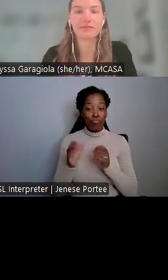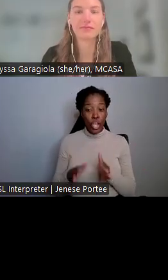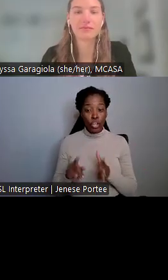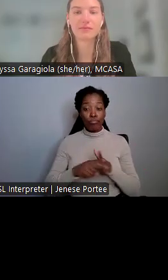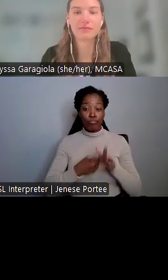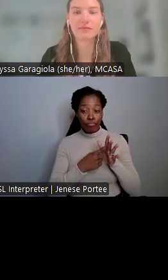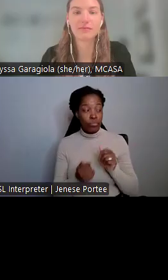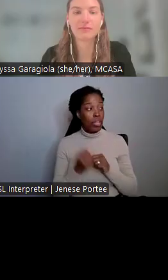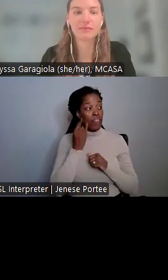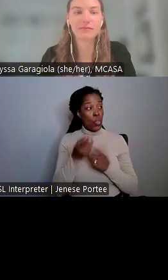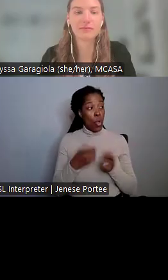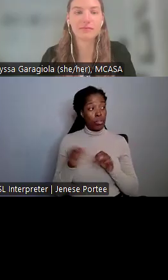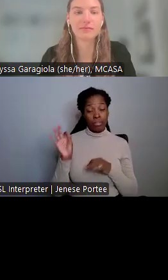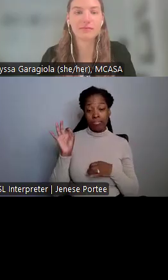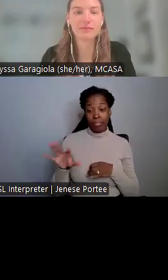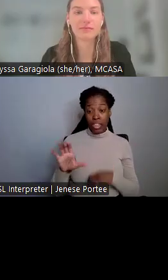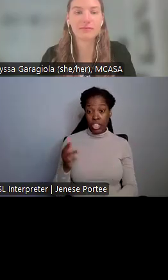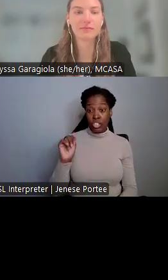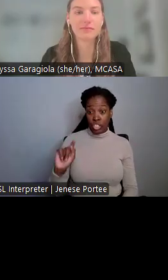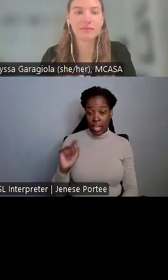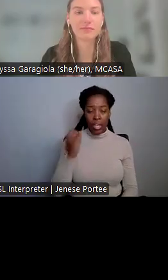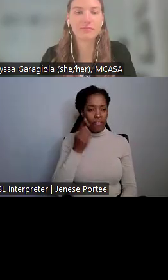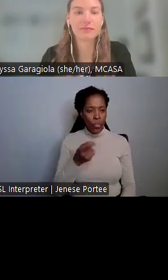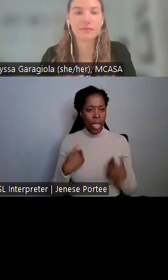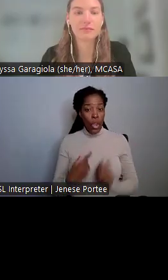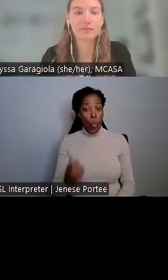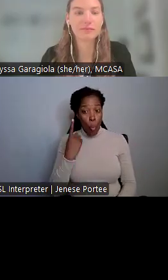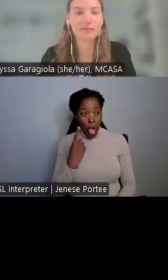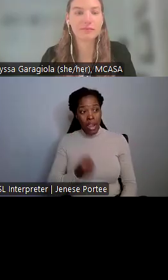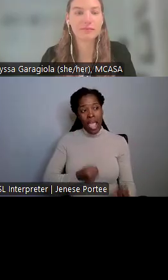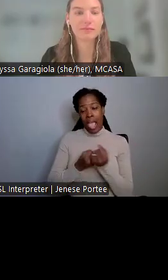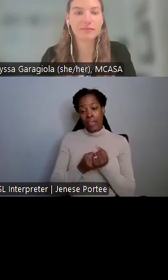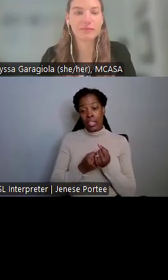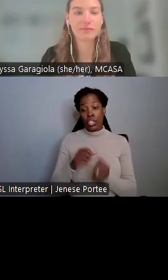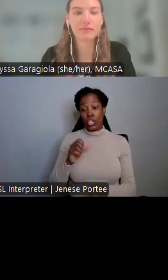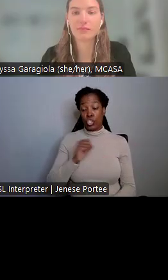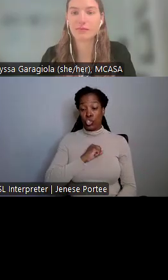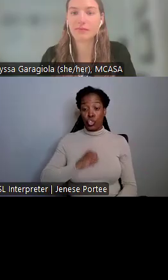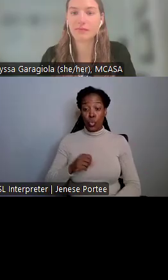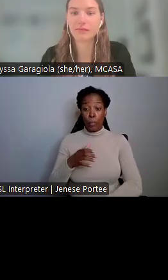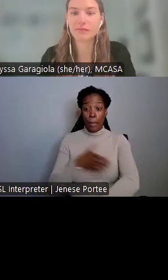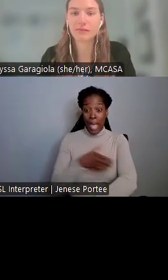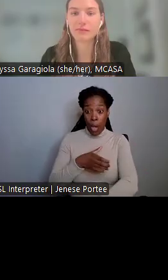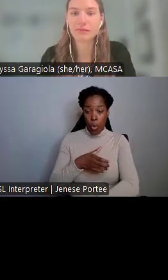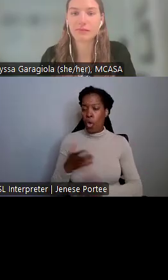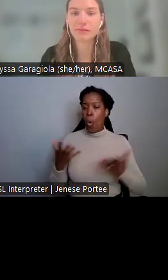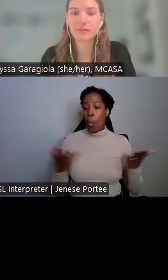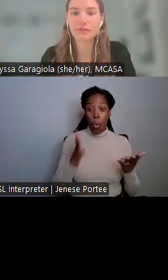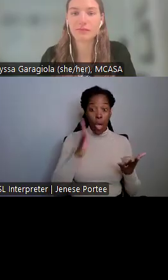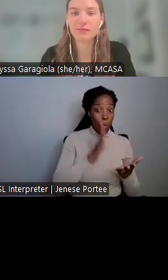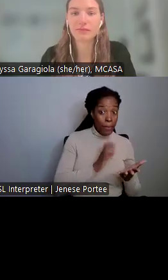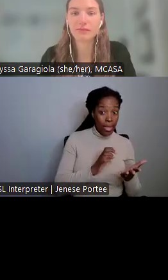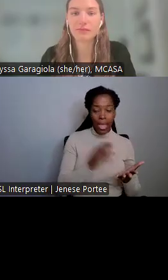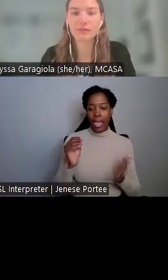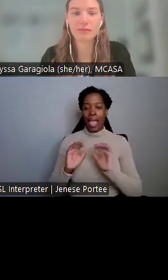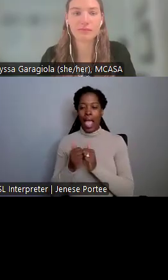chat, if you had one advocacy superpower, what would it be and how would you use it? So I like